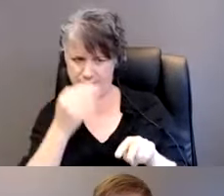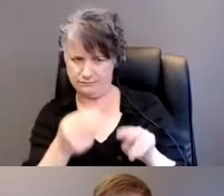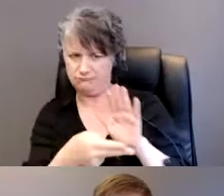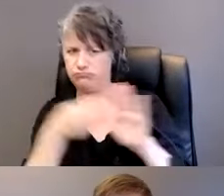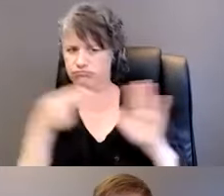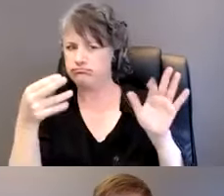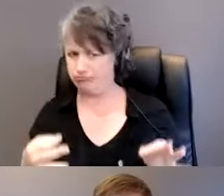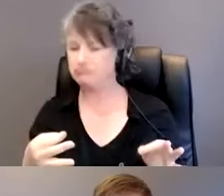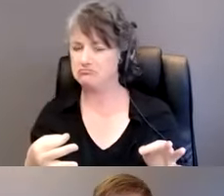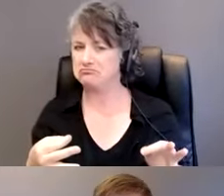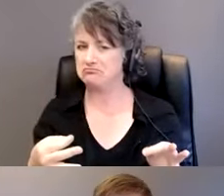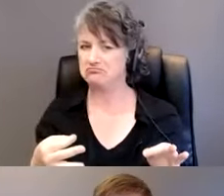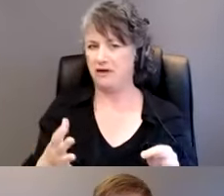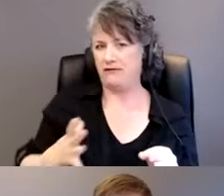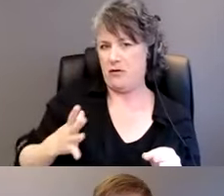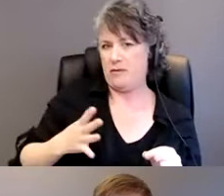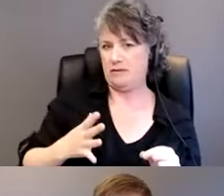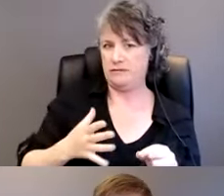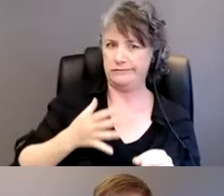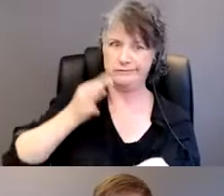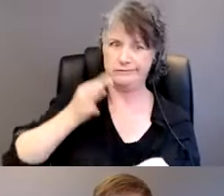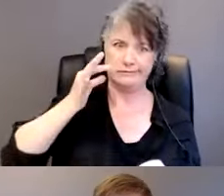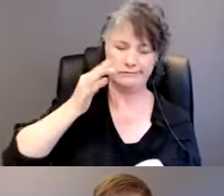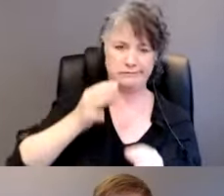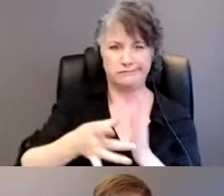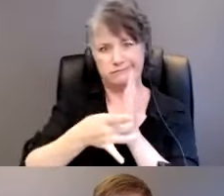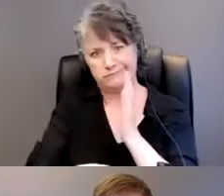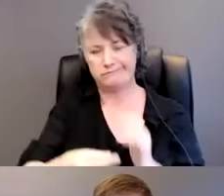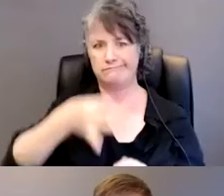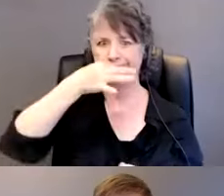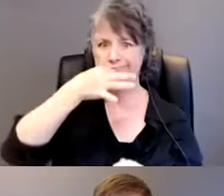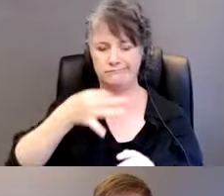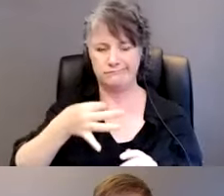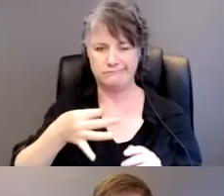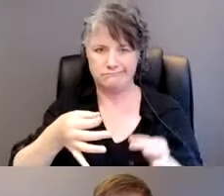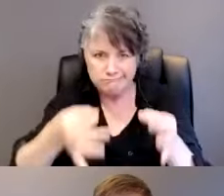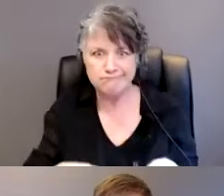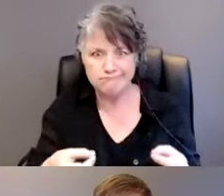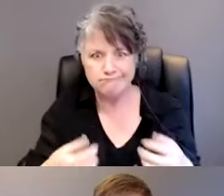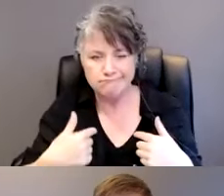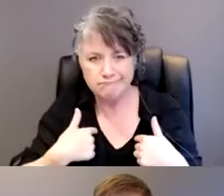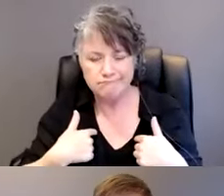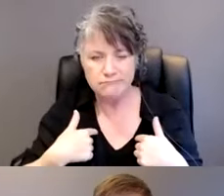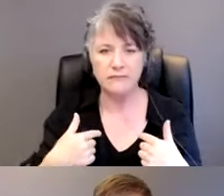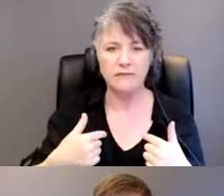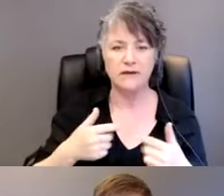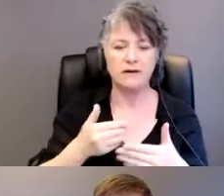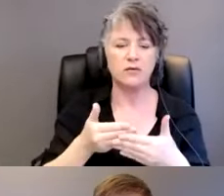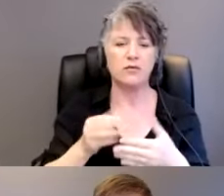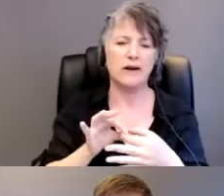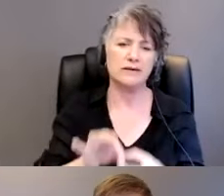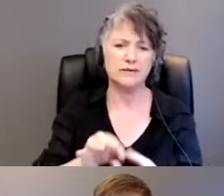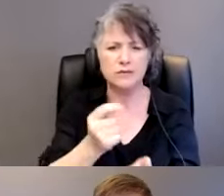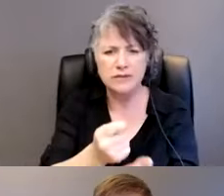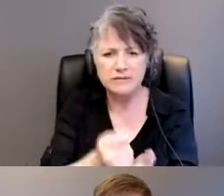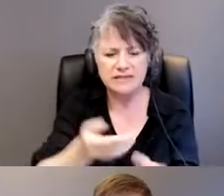of. And primarily it relates to medical treatment decisions. So certainly for issues around psychiatric needs and